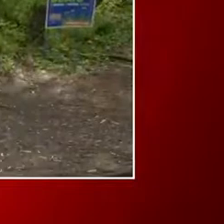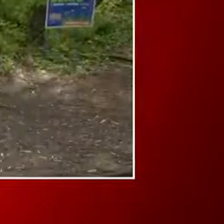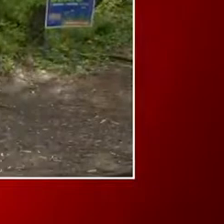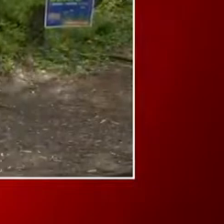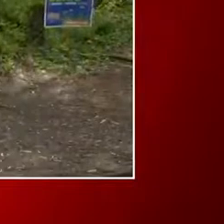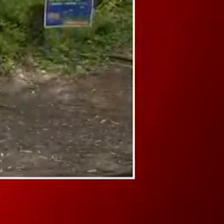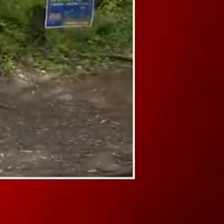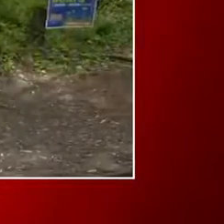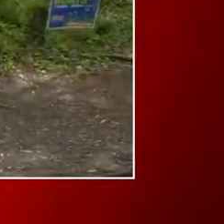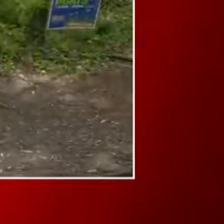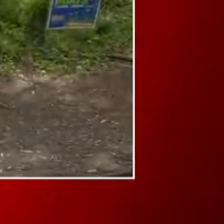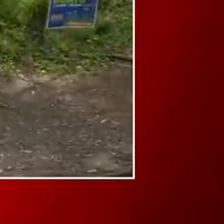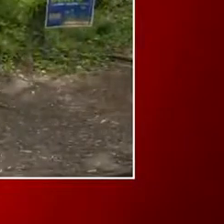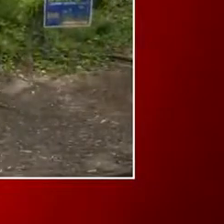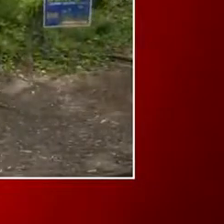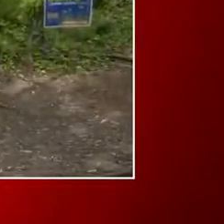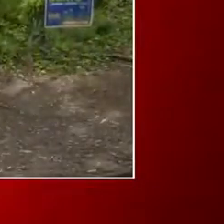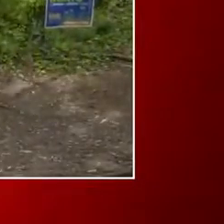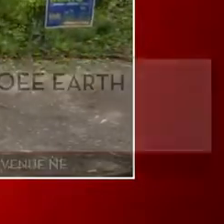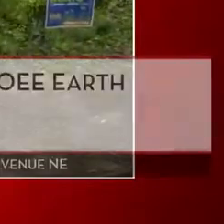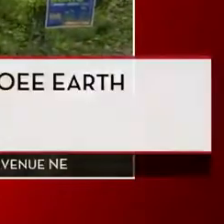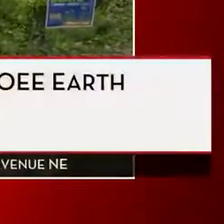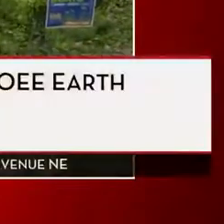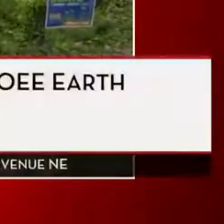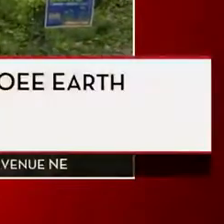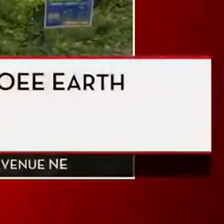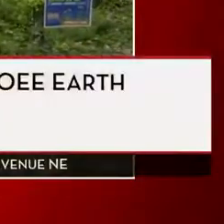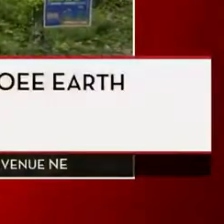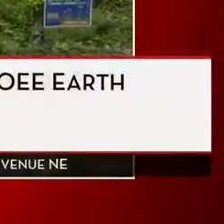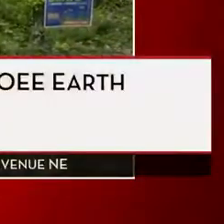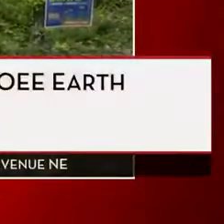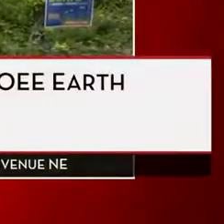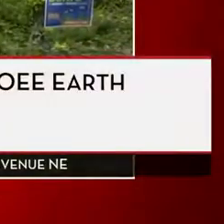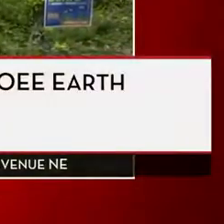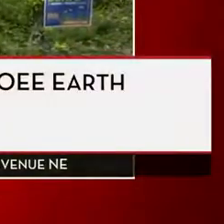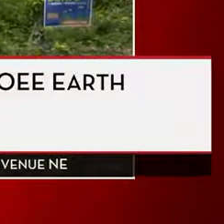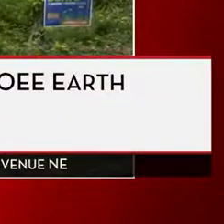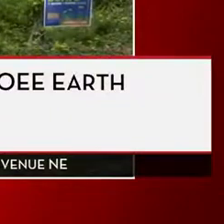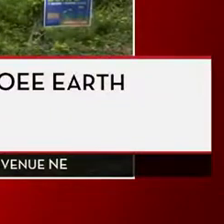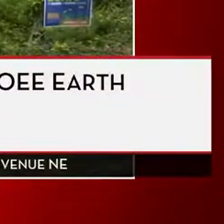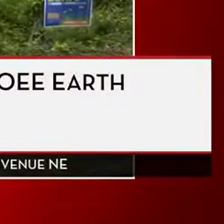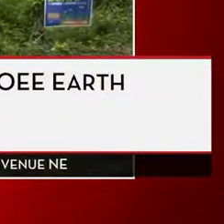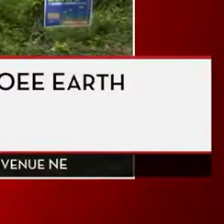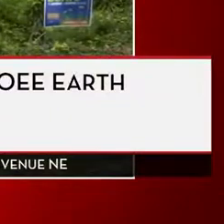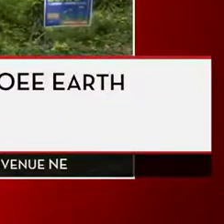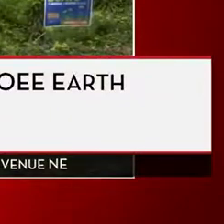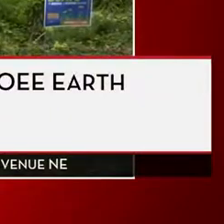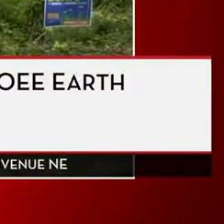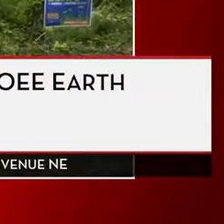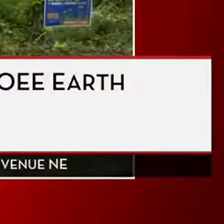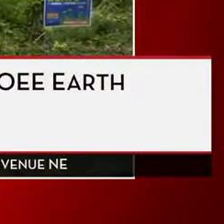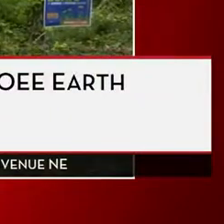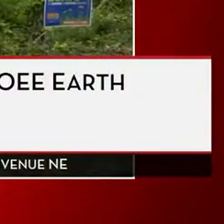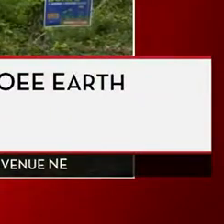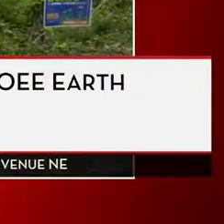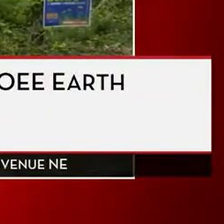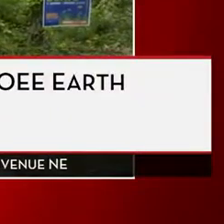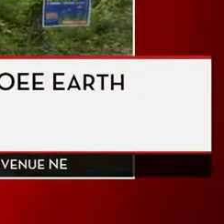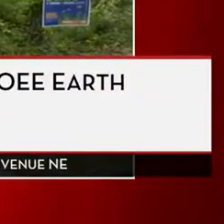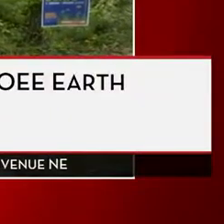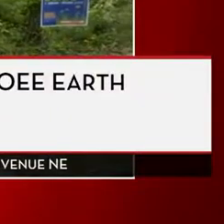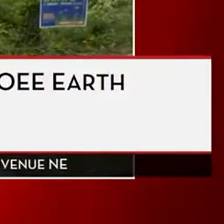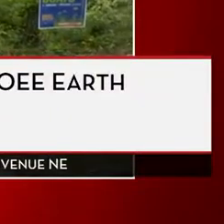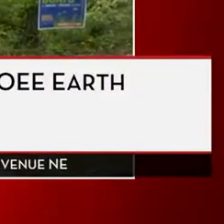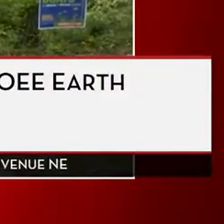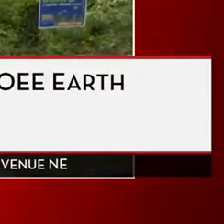two-time Kingman Island Ranger for Living Classrooms Foundation. My job is to help maintain heritage and Kingman Island, make sure it's safe